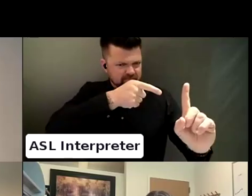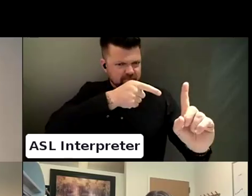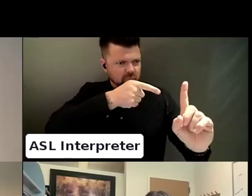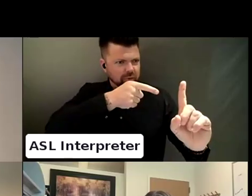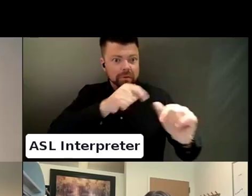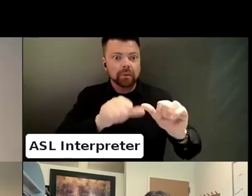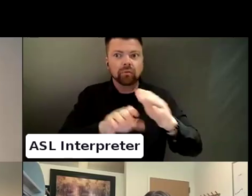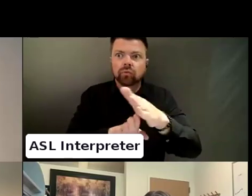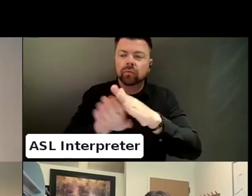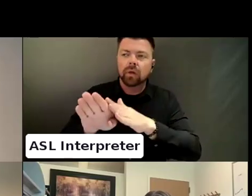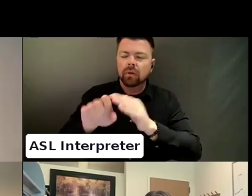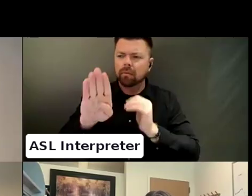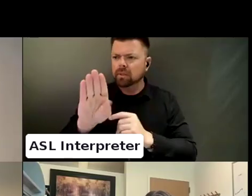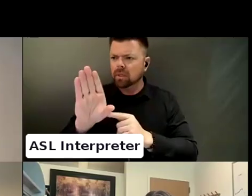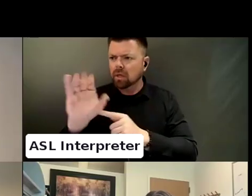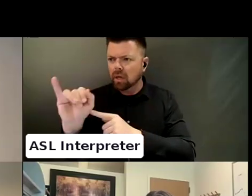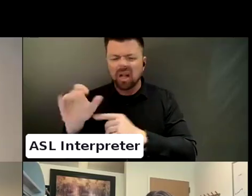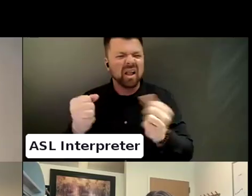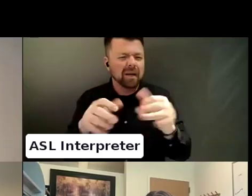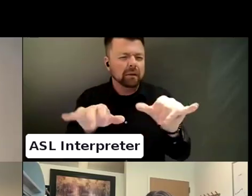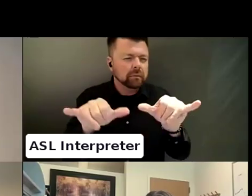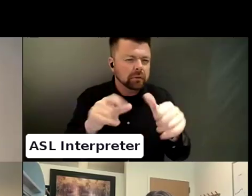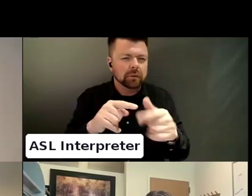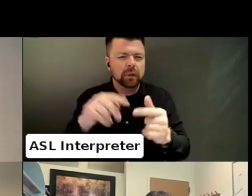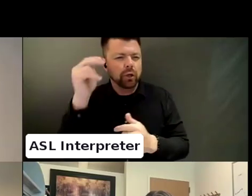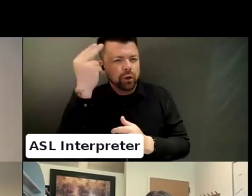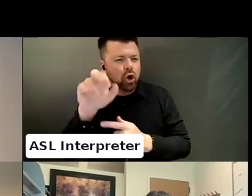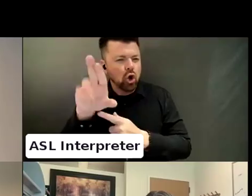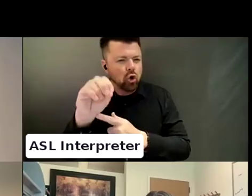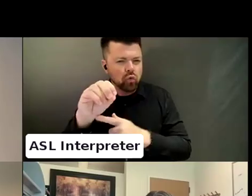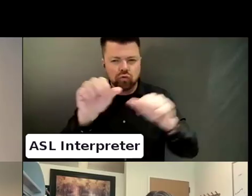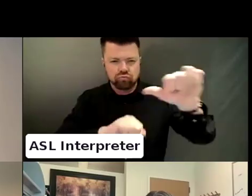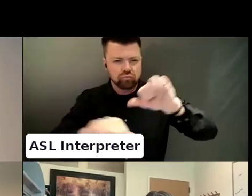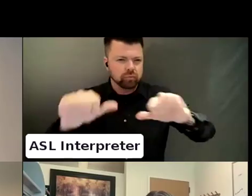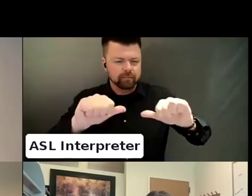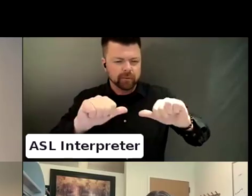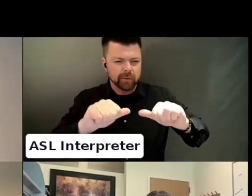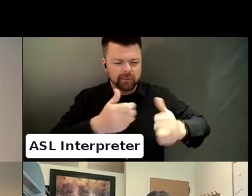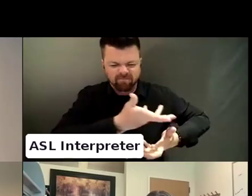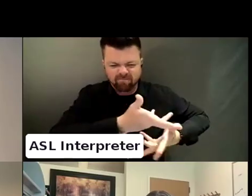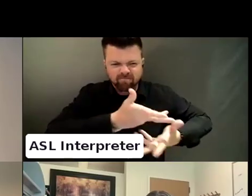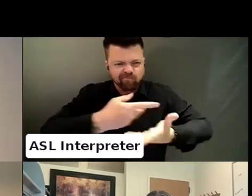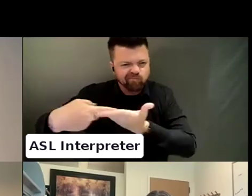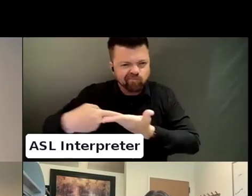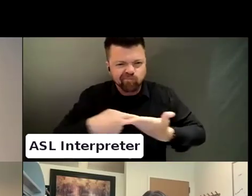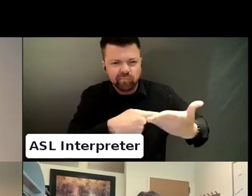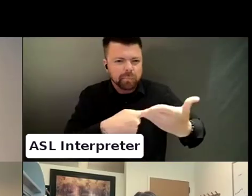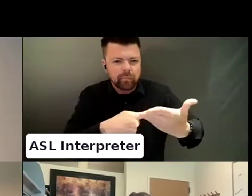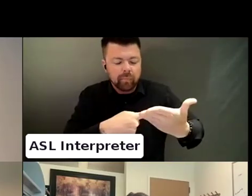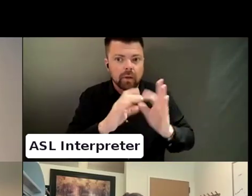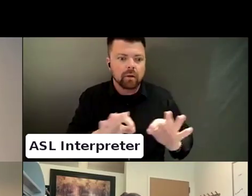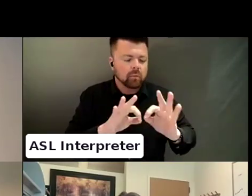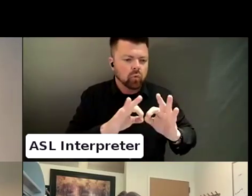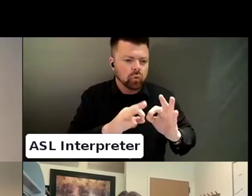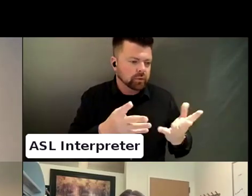has been lots of kind of engineering and neuroscience-based discussion about the relative value of implantable versus